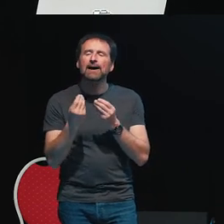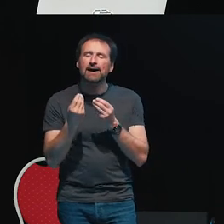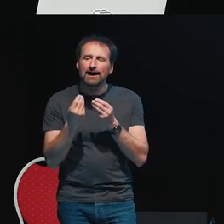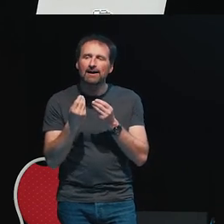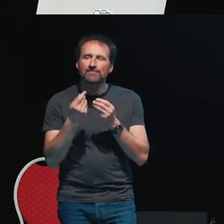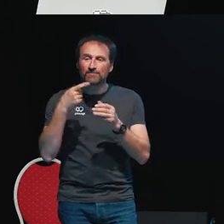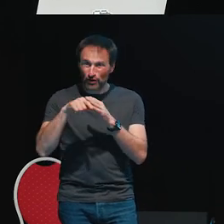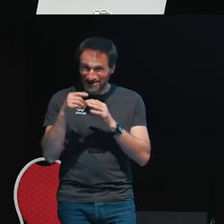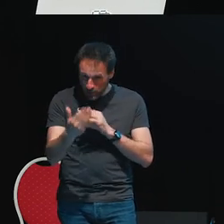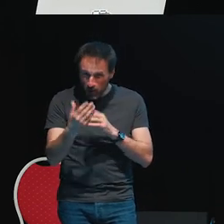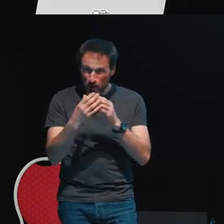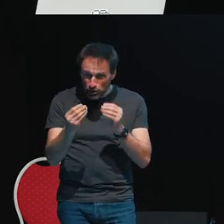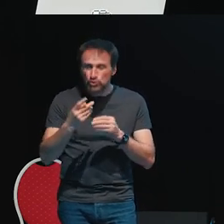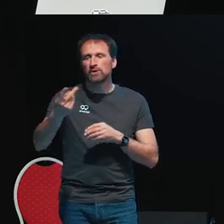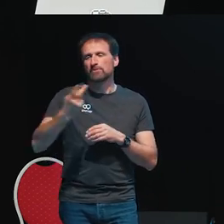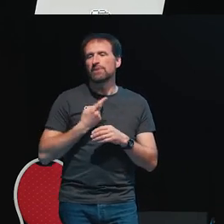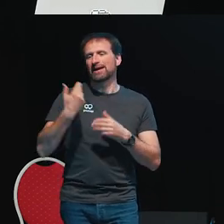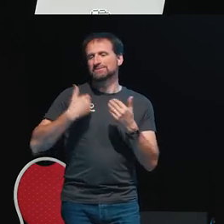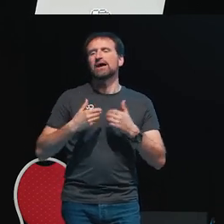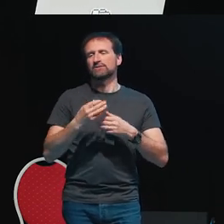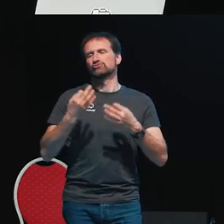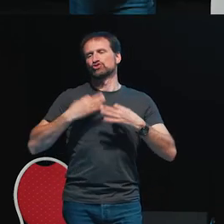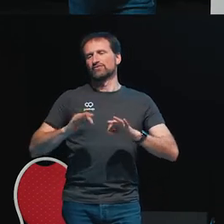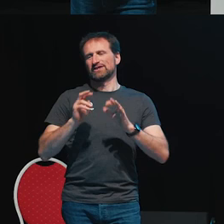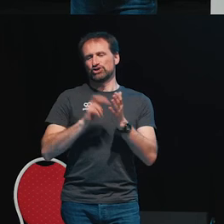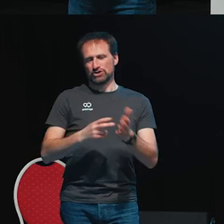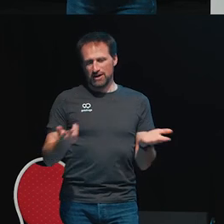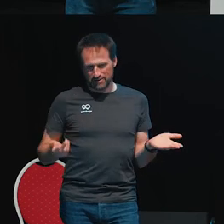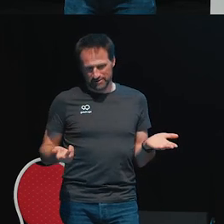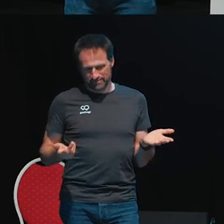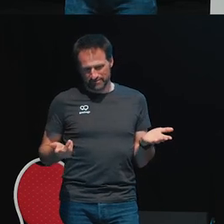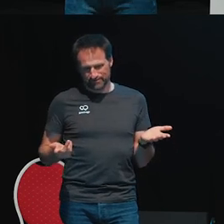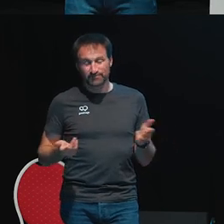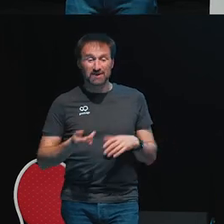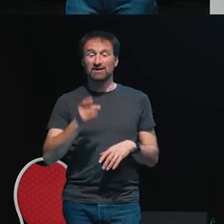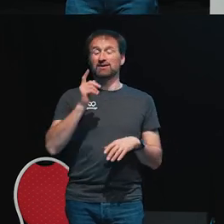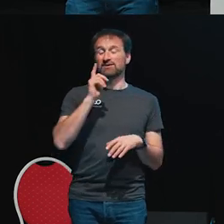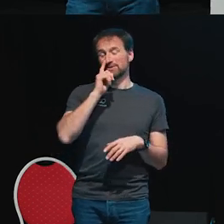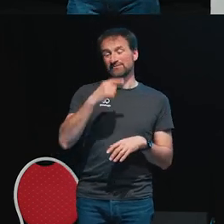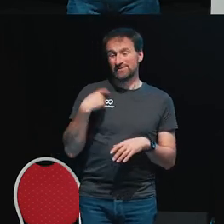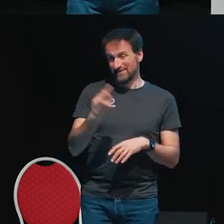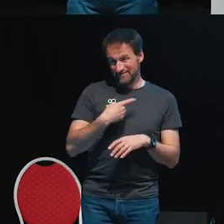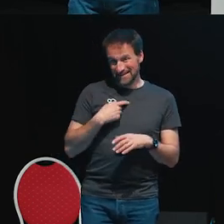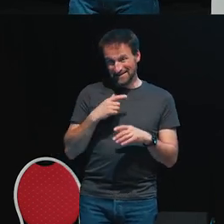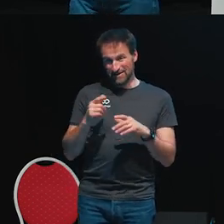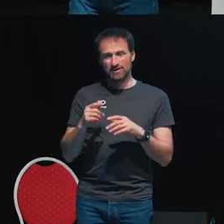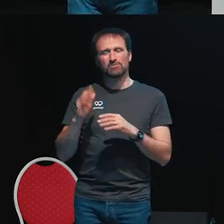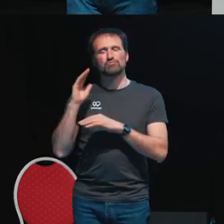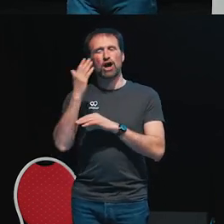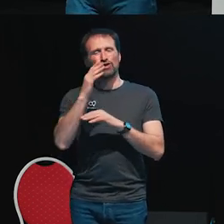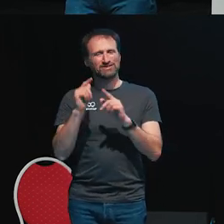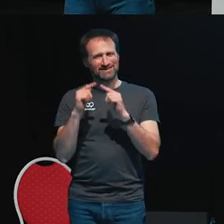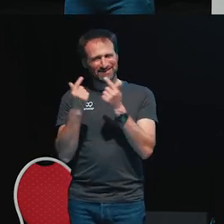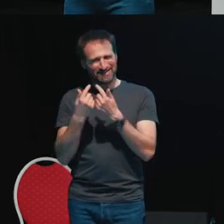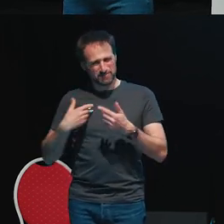So that got me wonder, working at a browser team, I asked a question to browser engineers like,